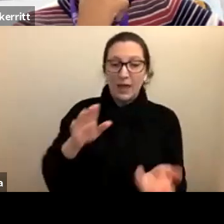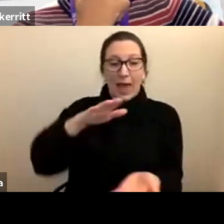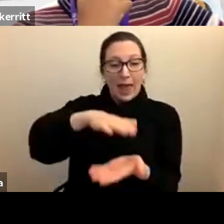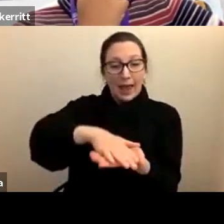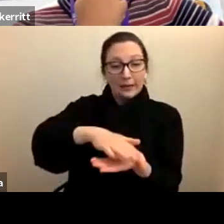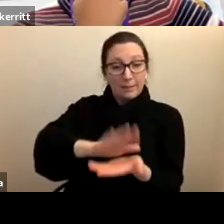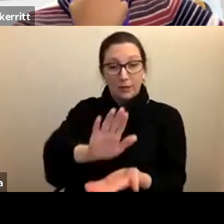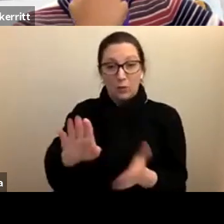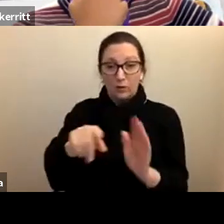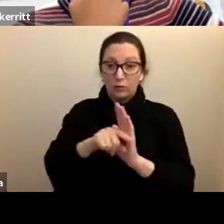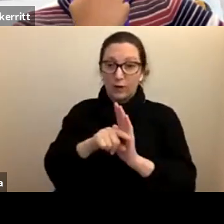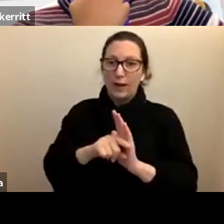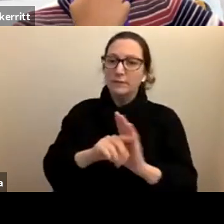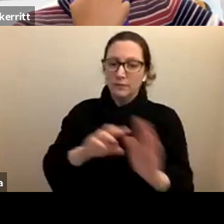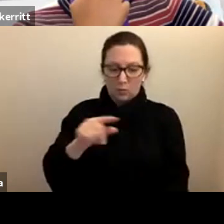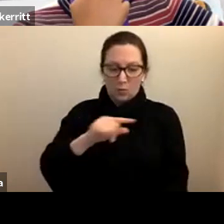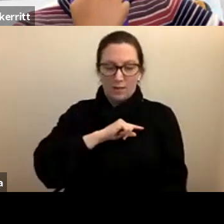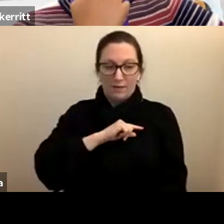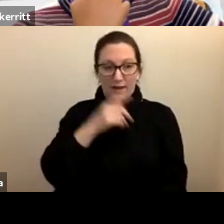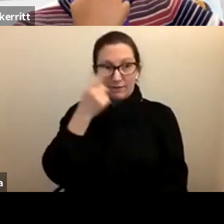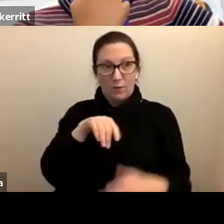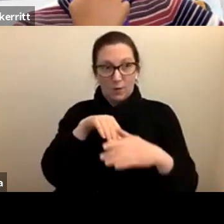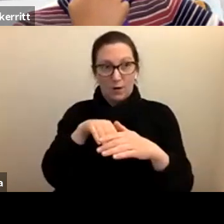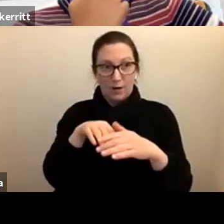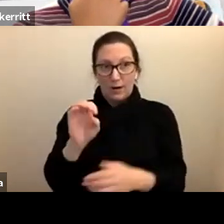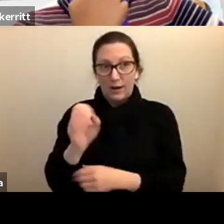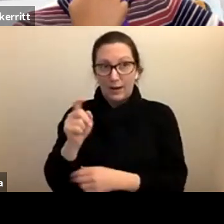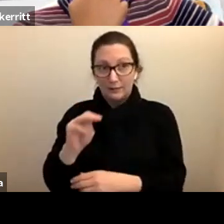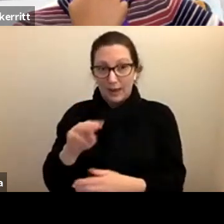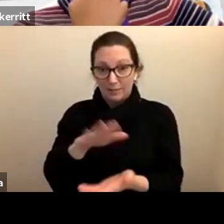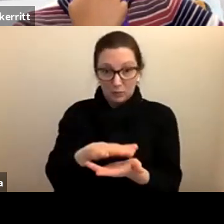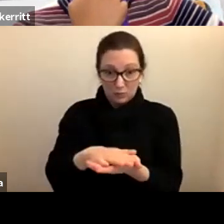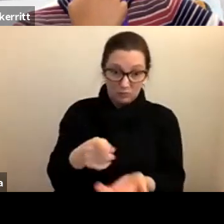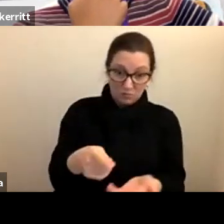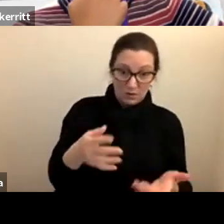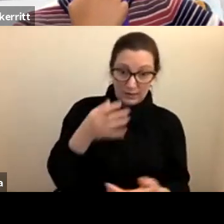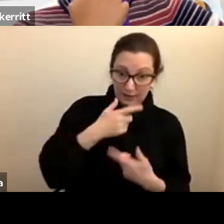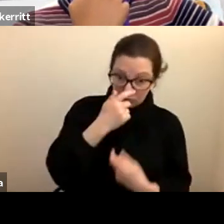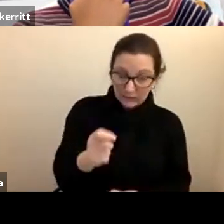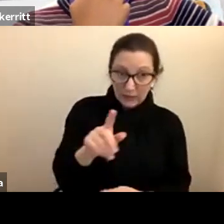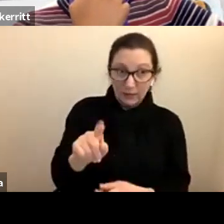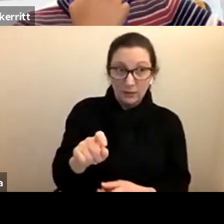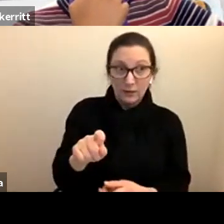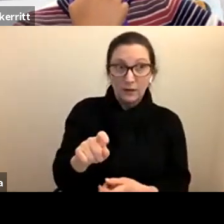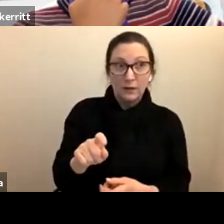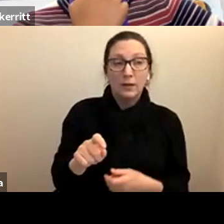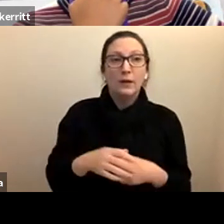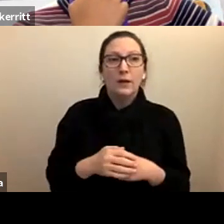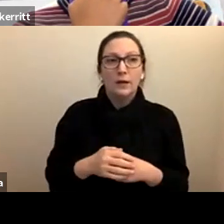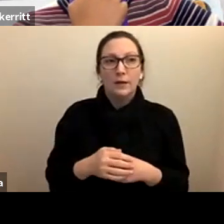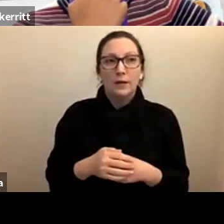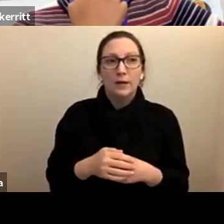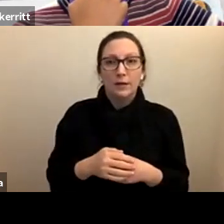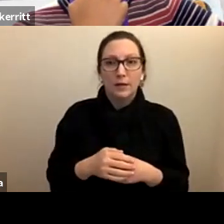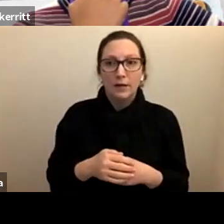qualify for admission to the school. Is this something you would consider? And that might be a way to